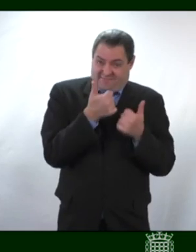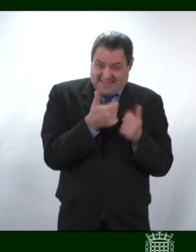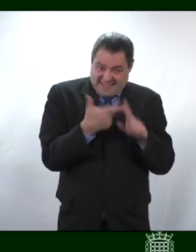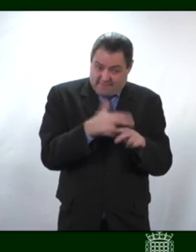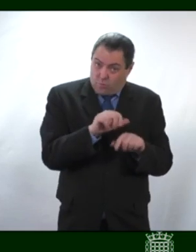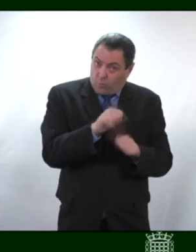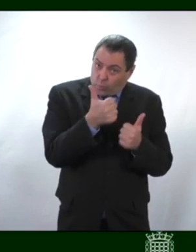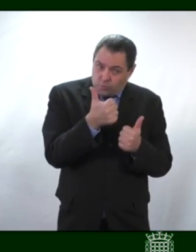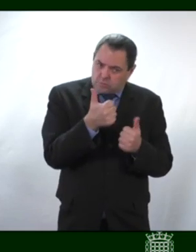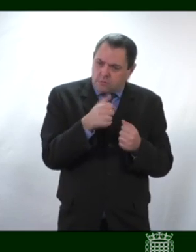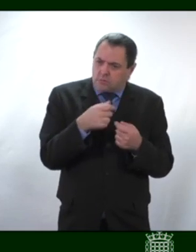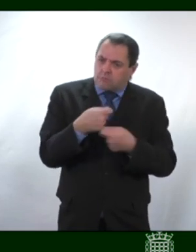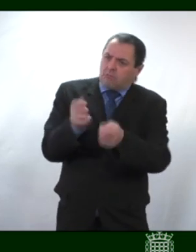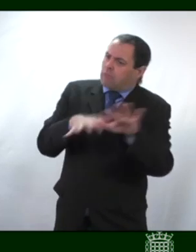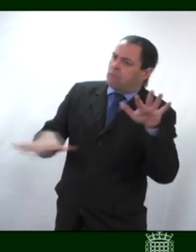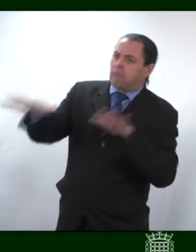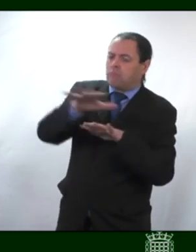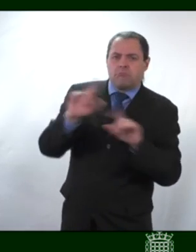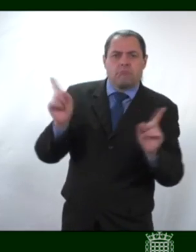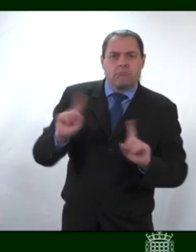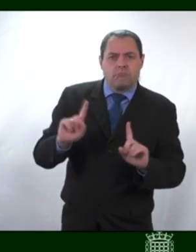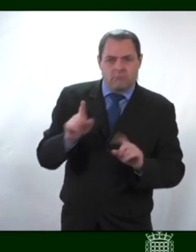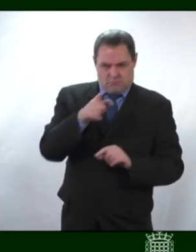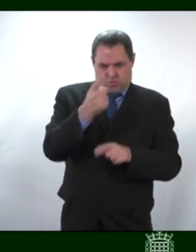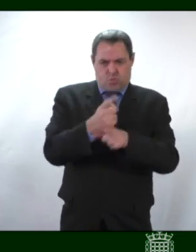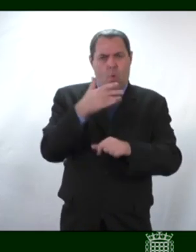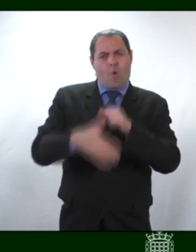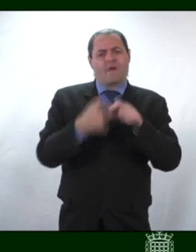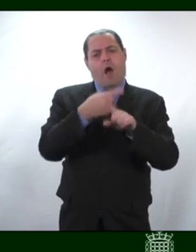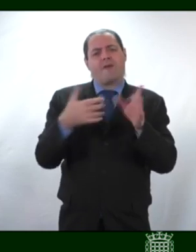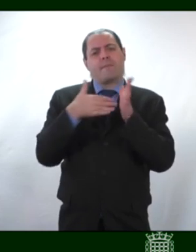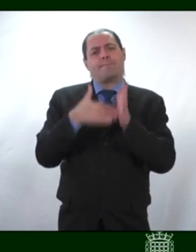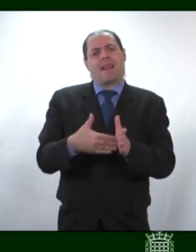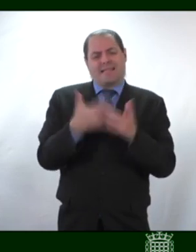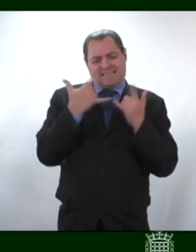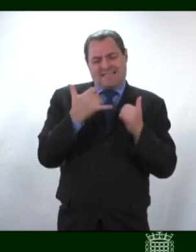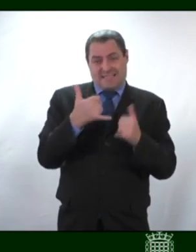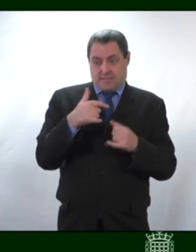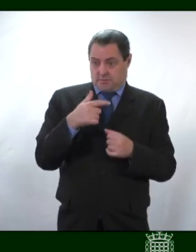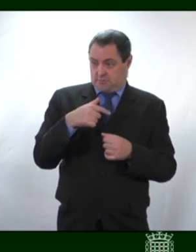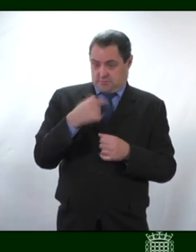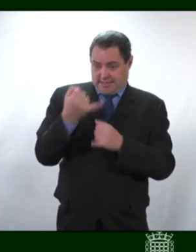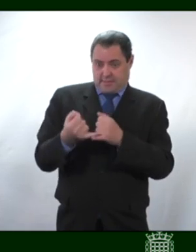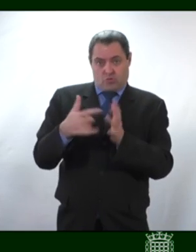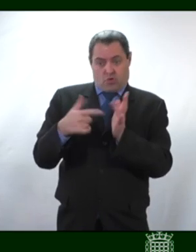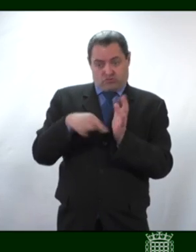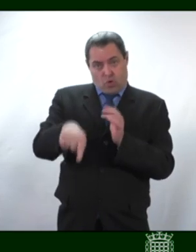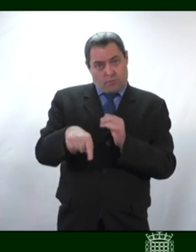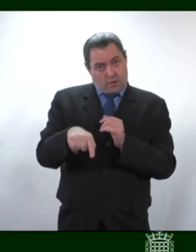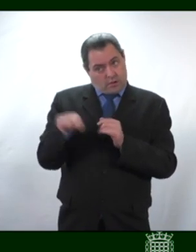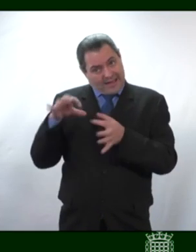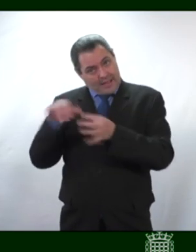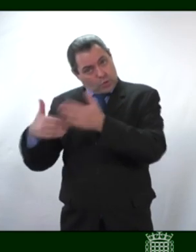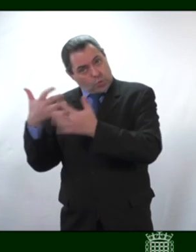will these tests contribute to the 500,000 daily tests that the government says it will be conducting by the end of the month? The answer is, Mr.